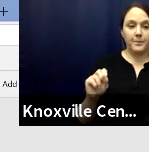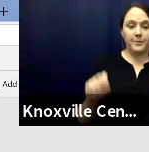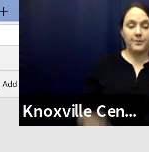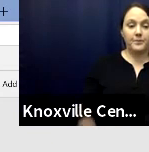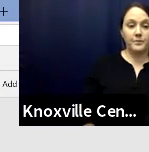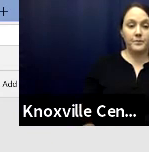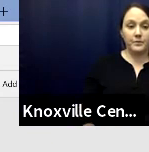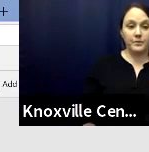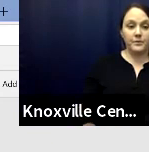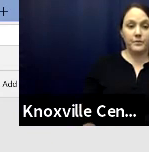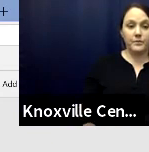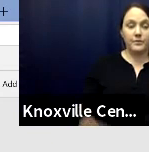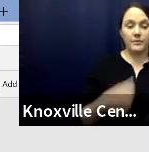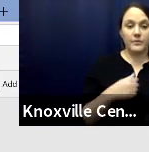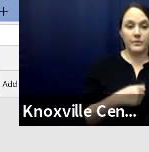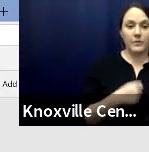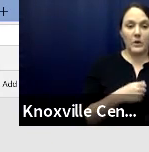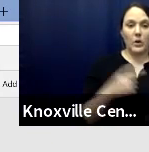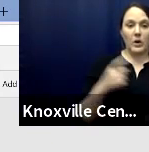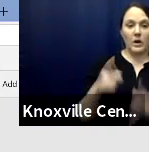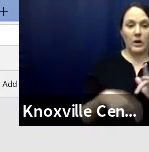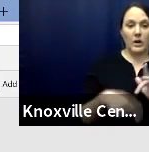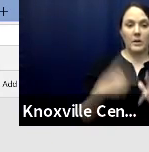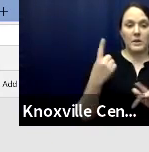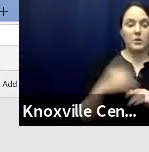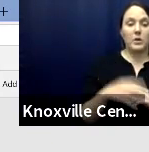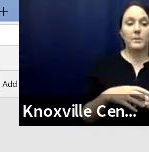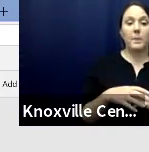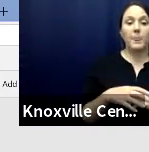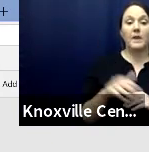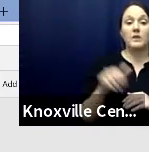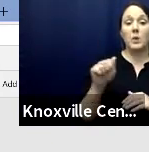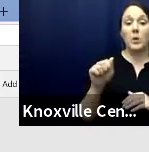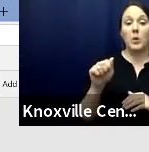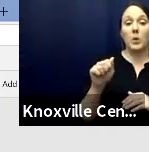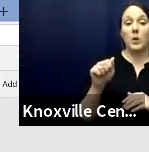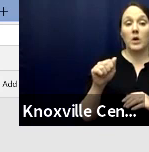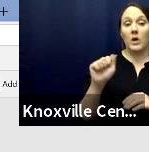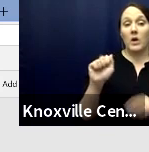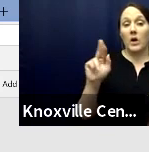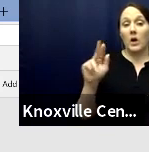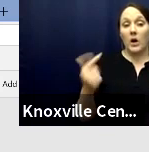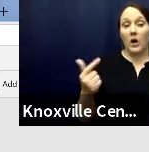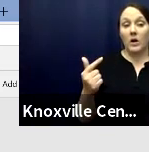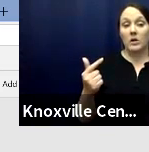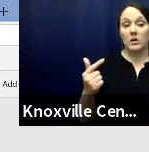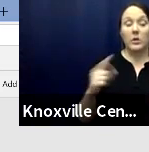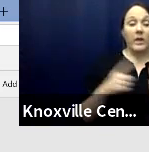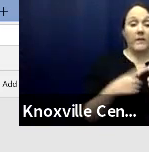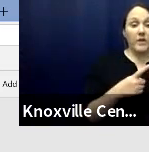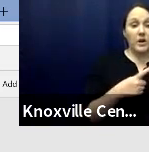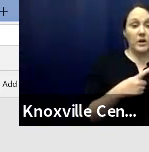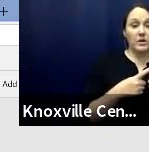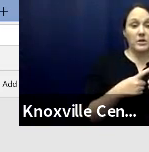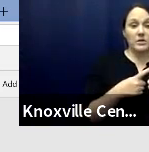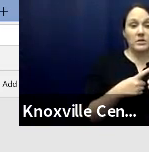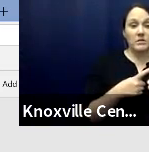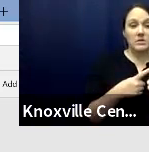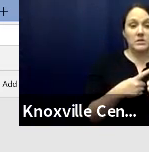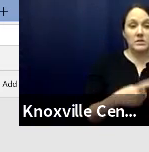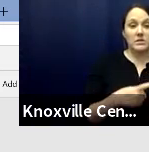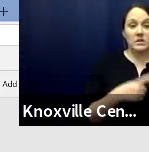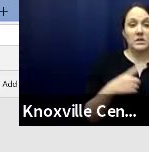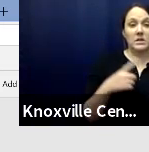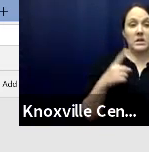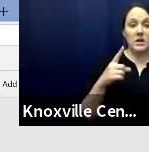we have to, the first, sorry, I missed one of the whereases. So as of August, the first whereas,